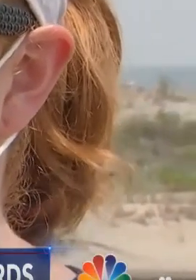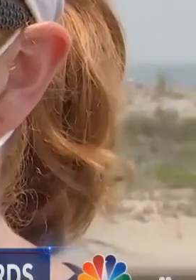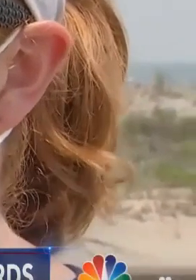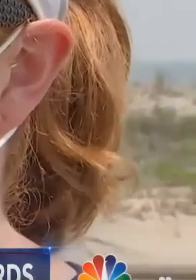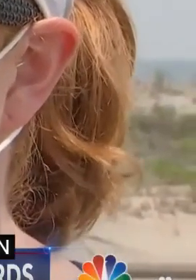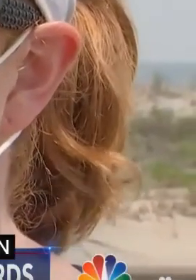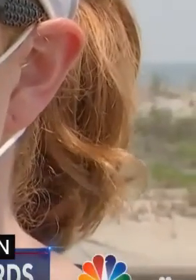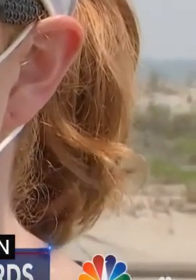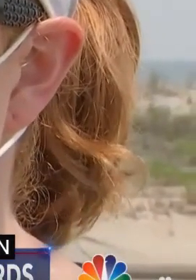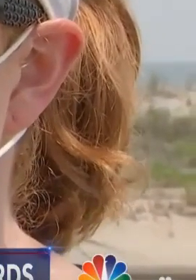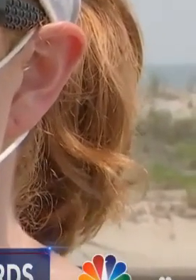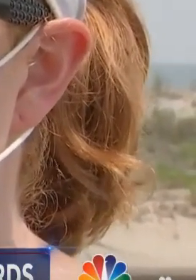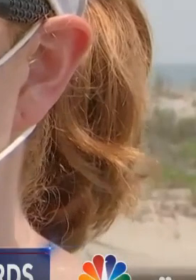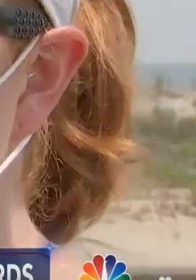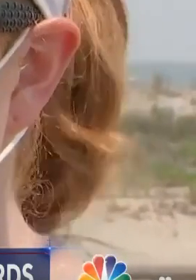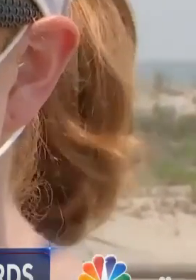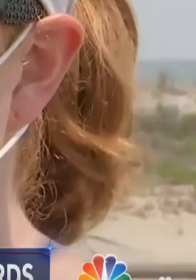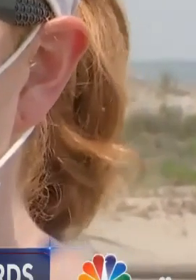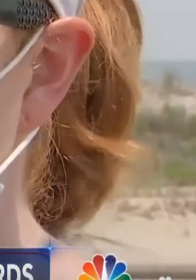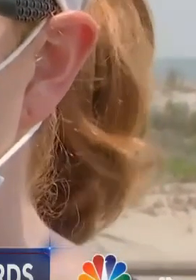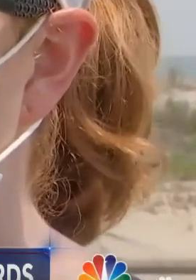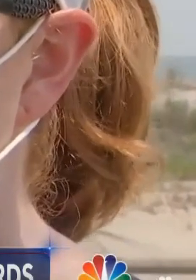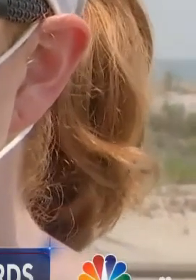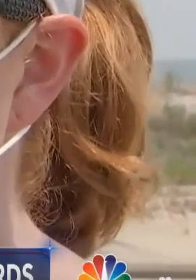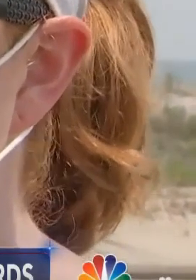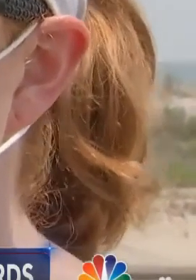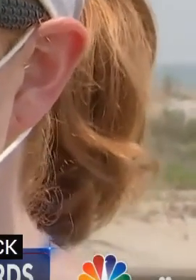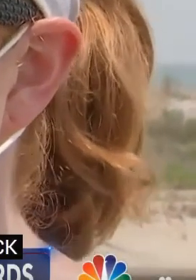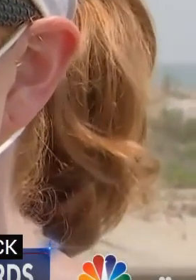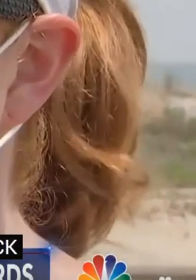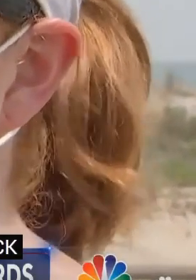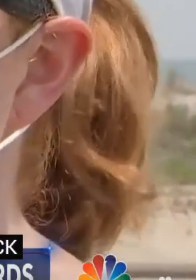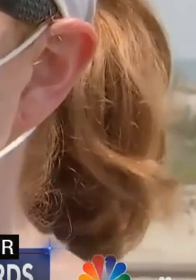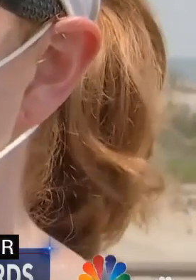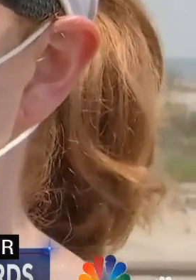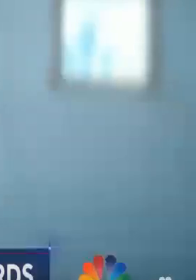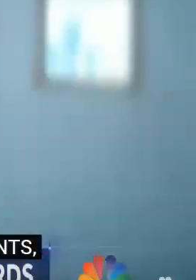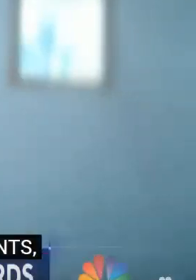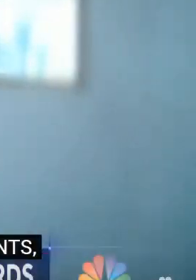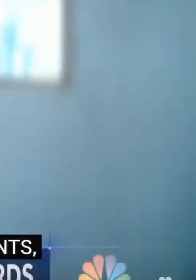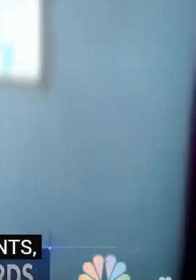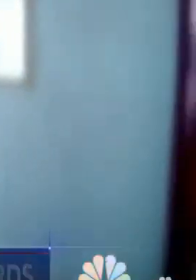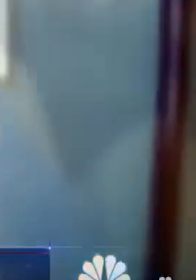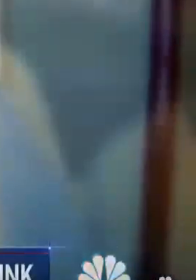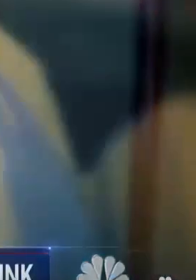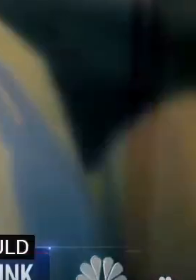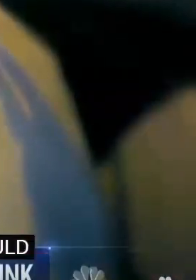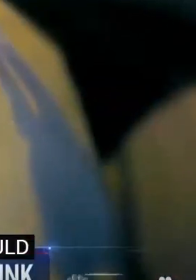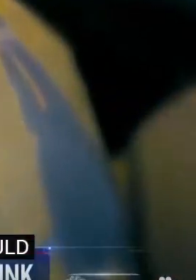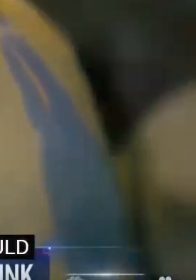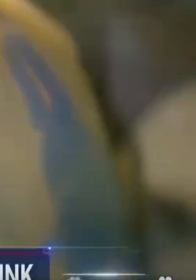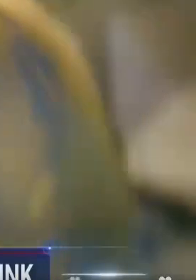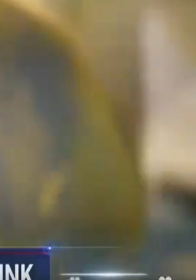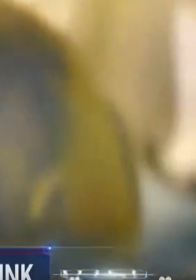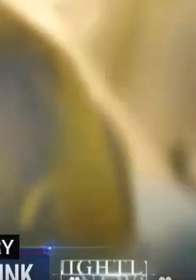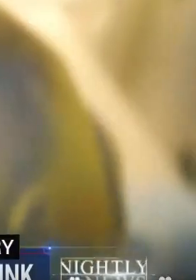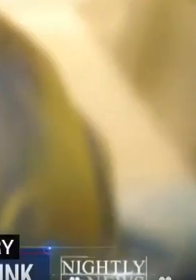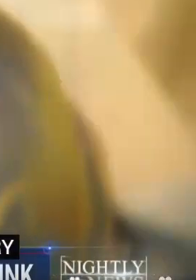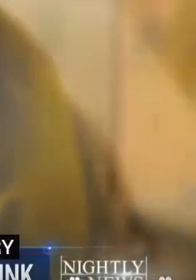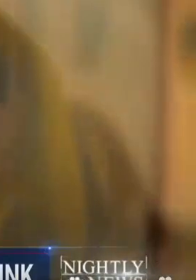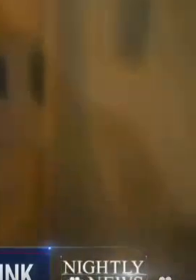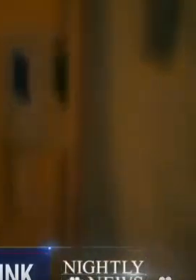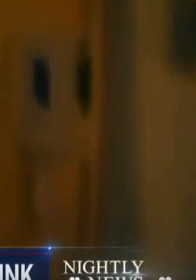younger siblings that could potentially get it, and it could be very, very serious for them. The situation seriously escalating